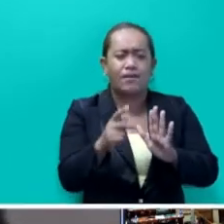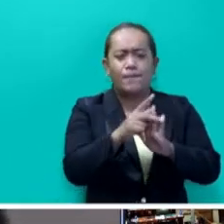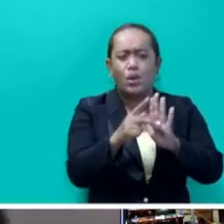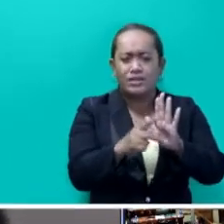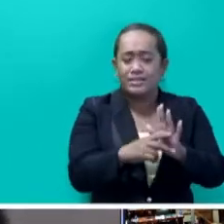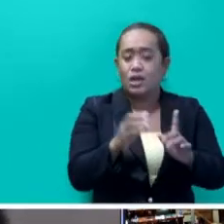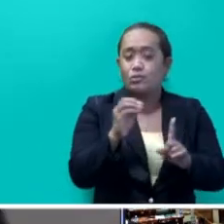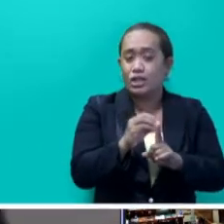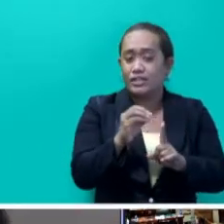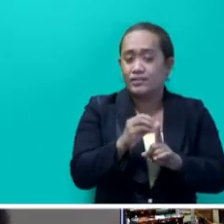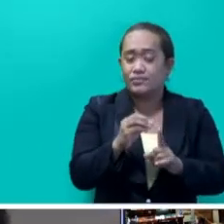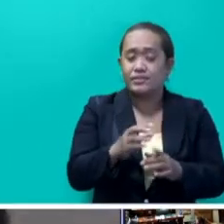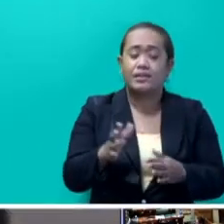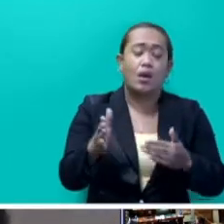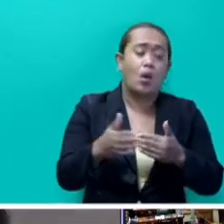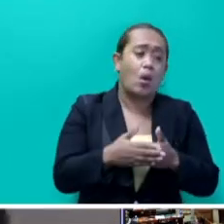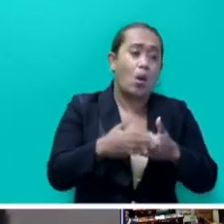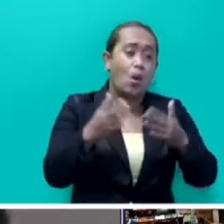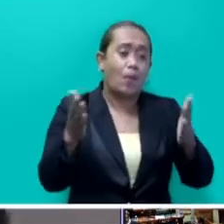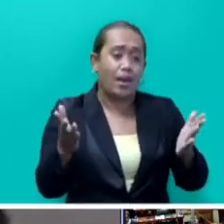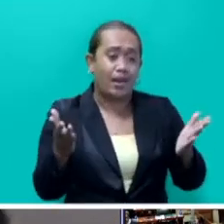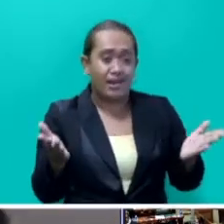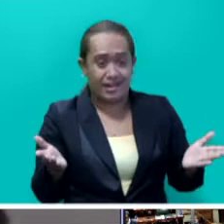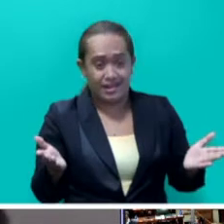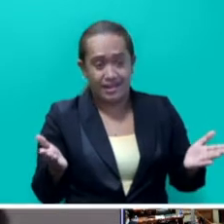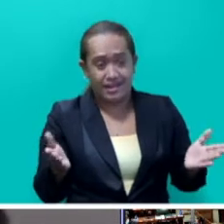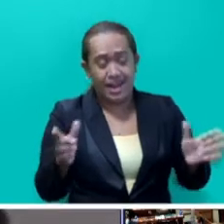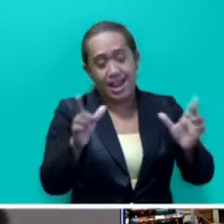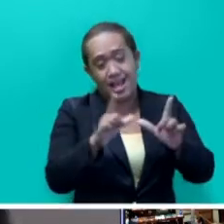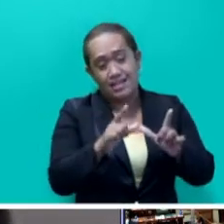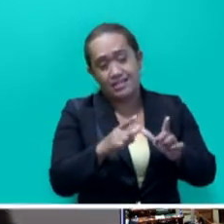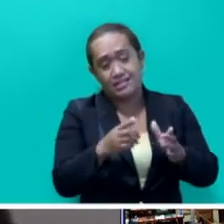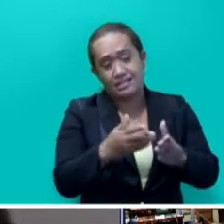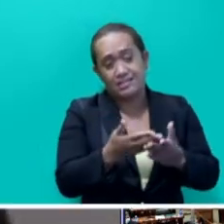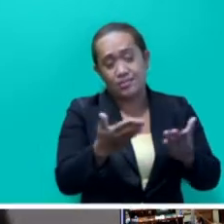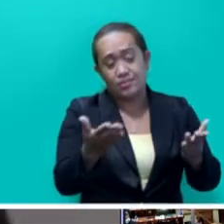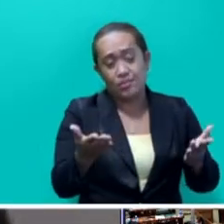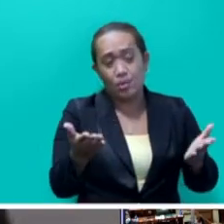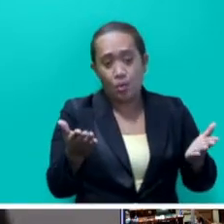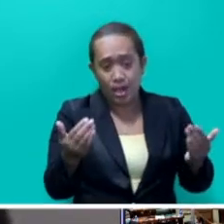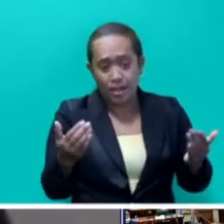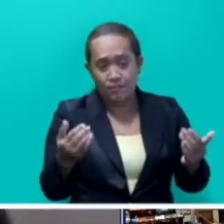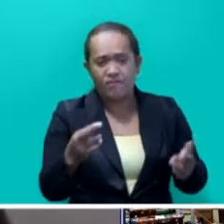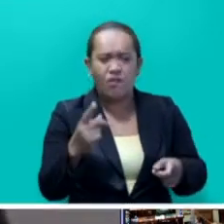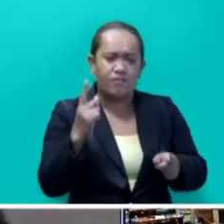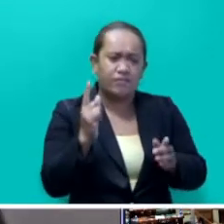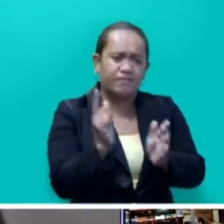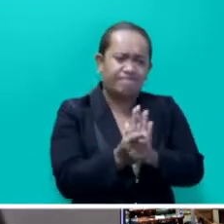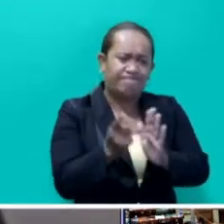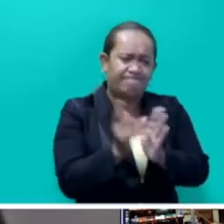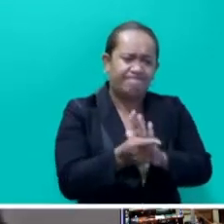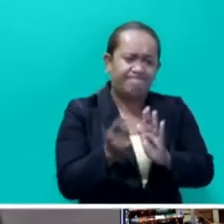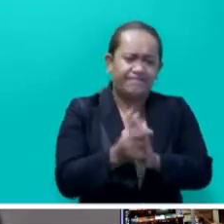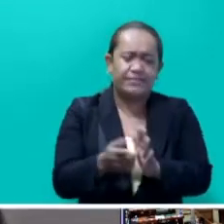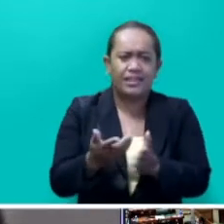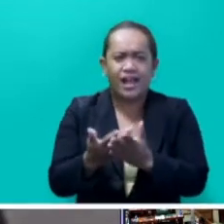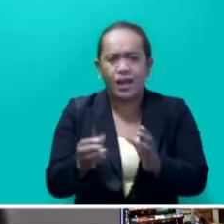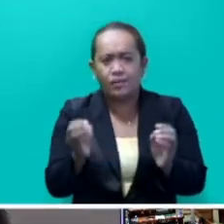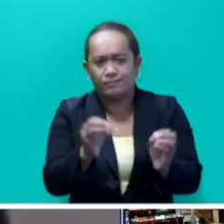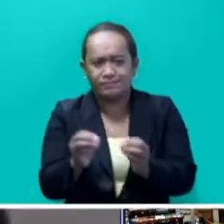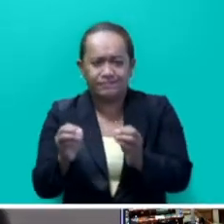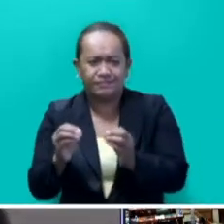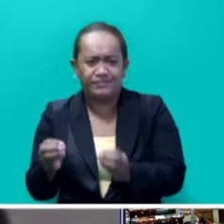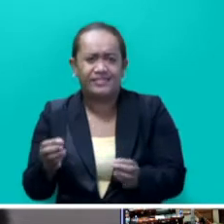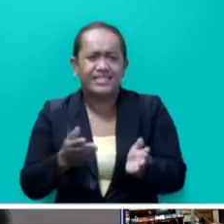objectives. The open rank system, as I actually said, it's to actually ensure efficiency and reliability in operations and service